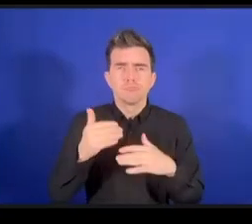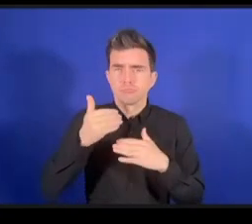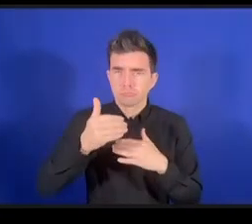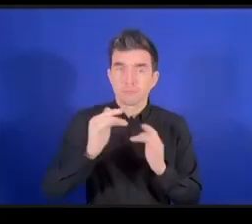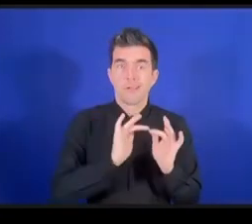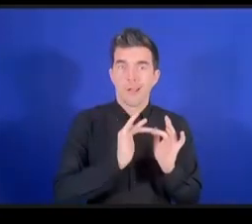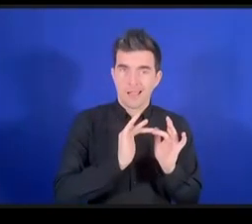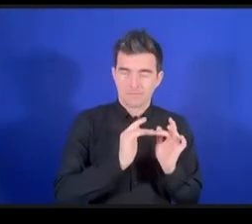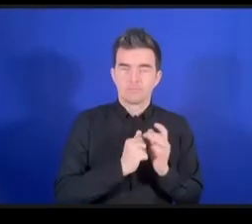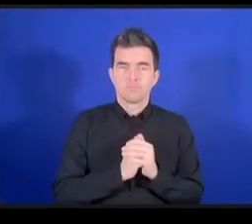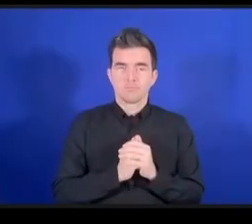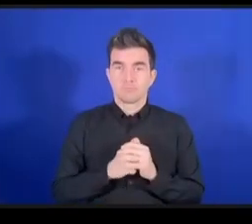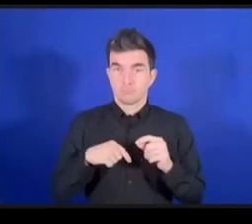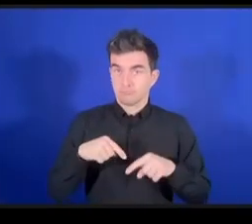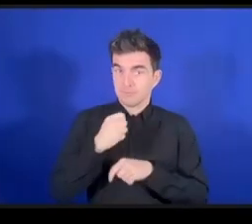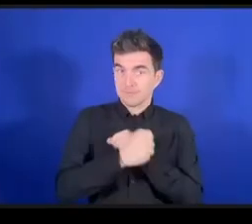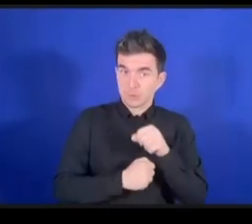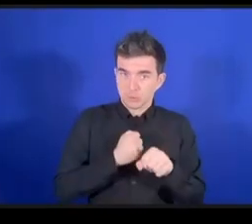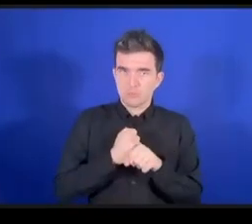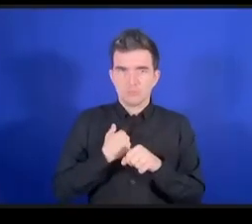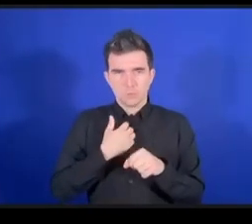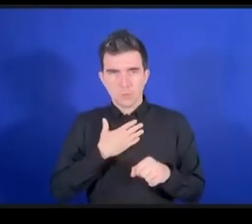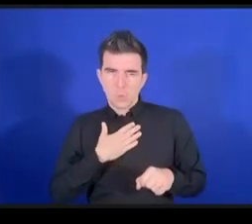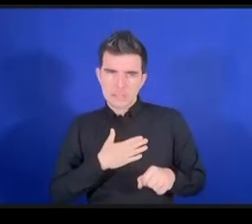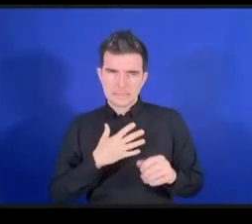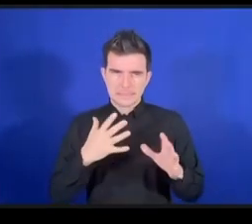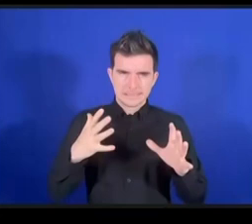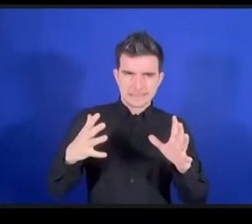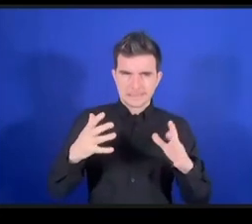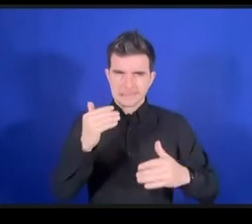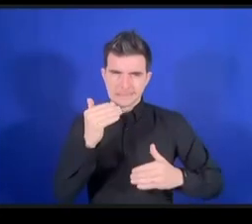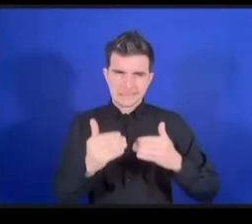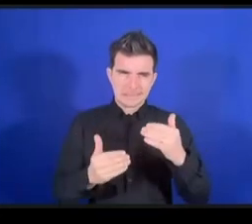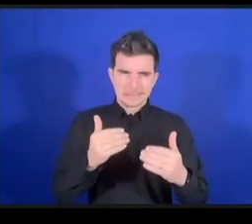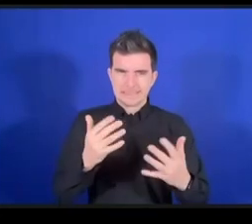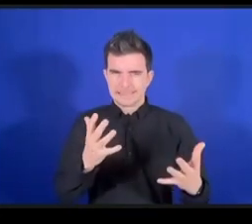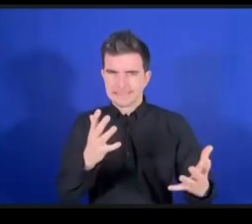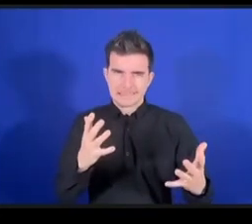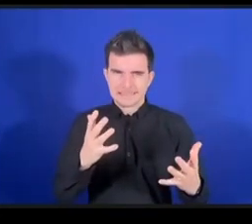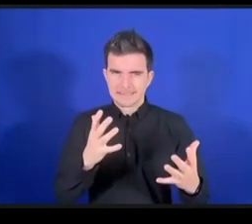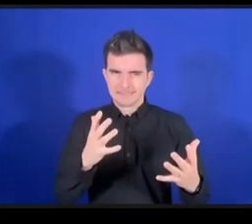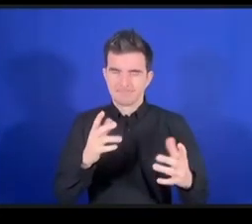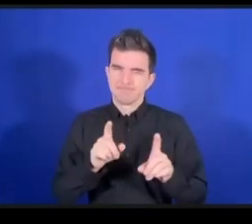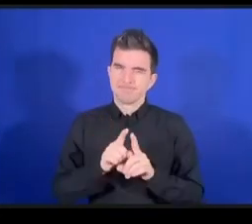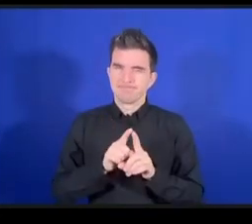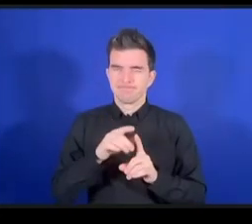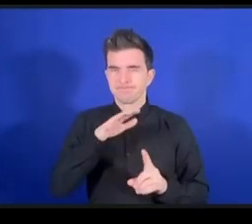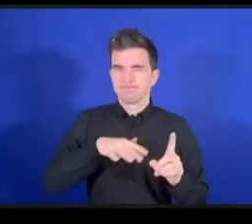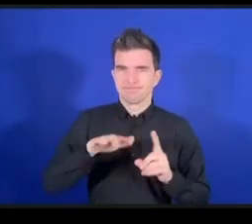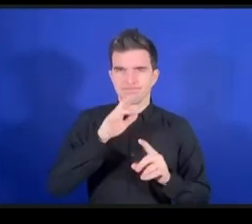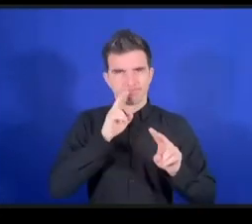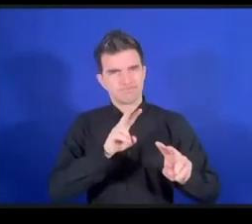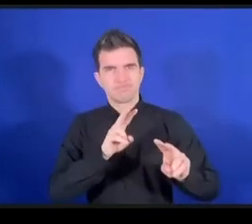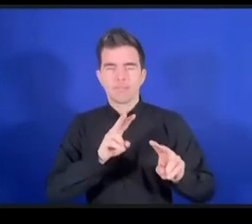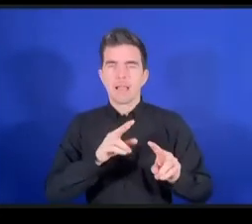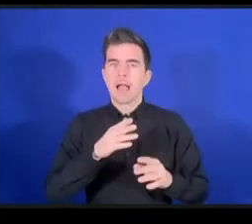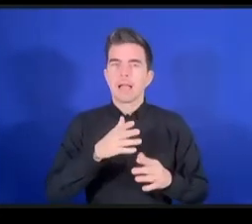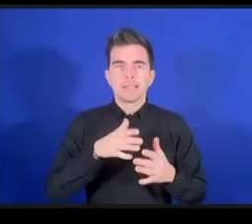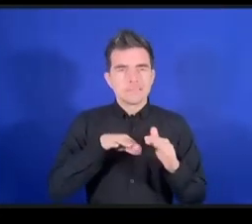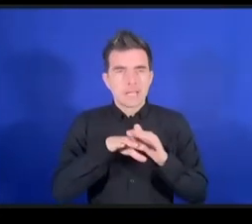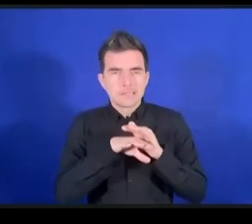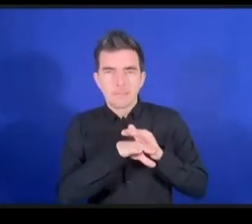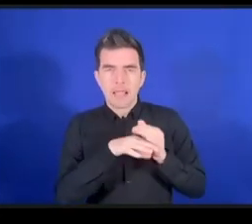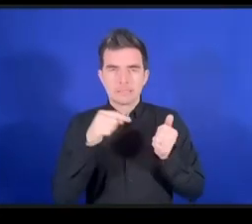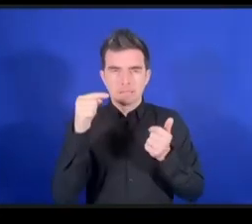accessibility towards persons with disability and the digital spaces. So the second purpose of